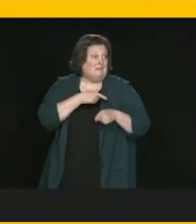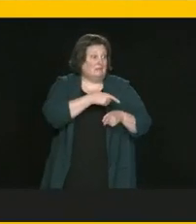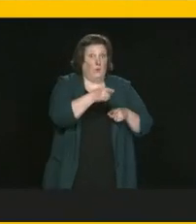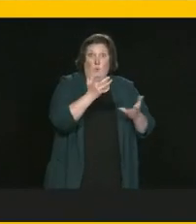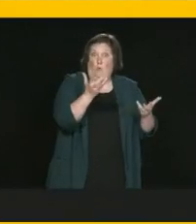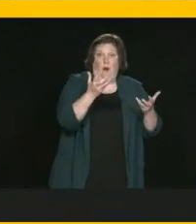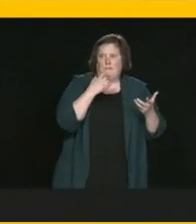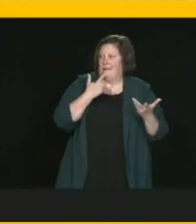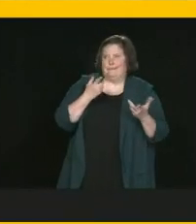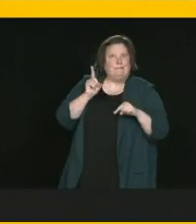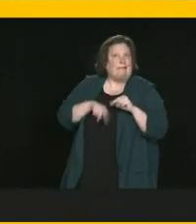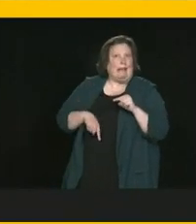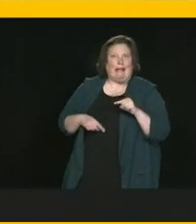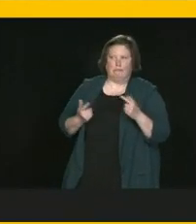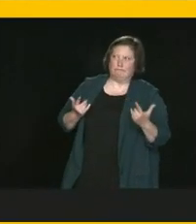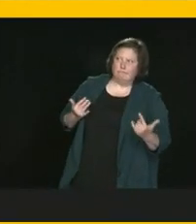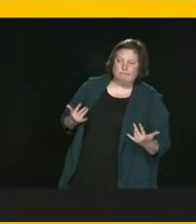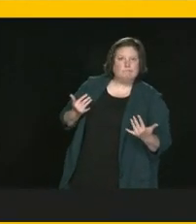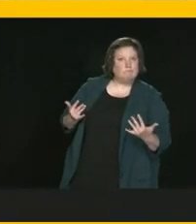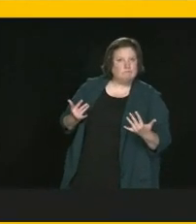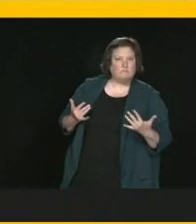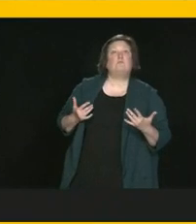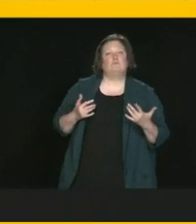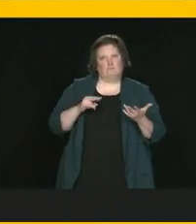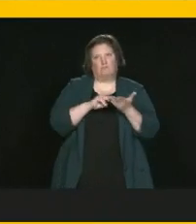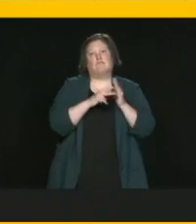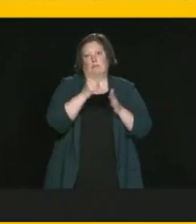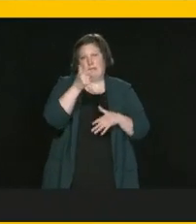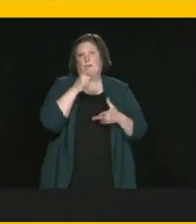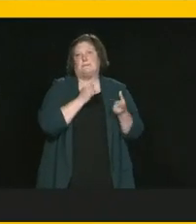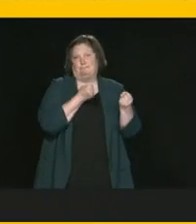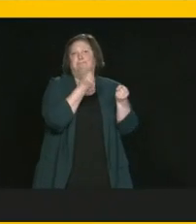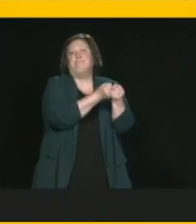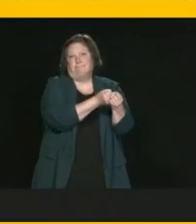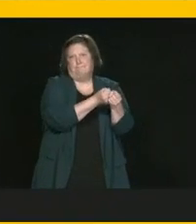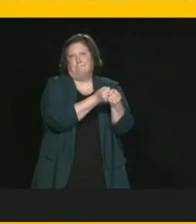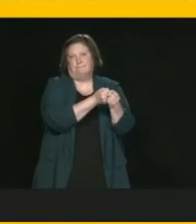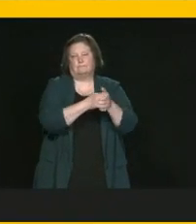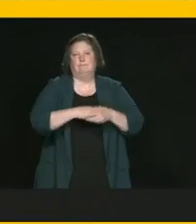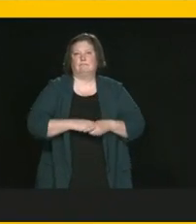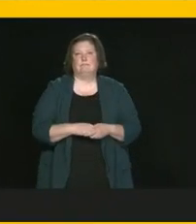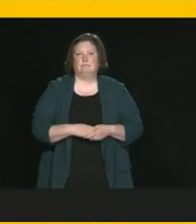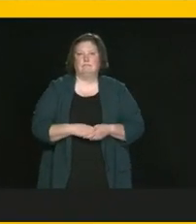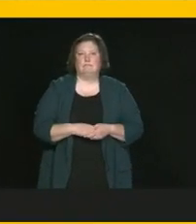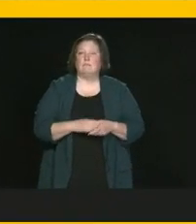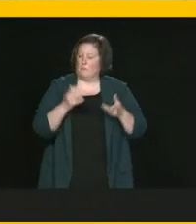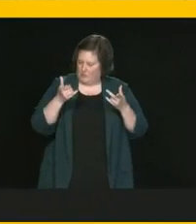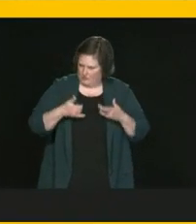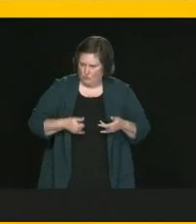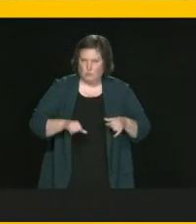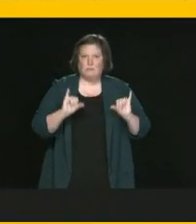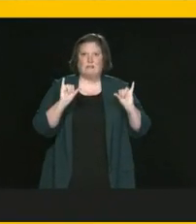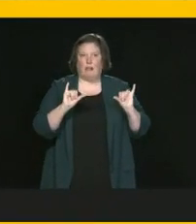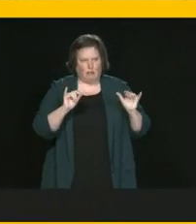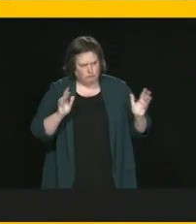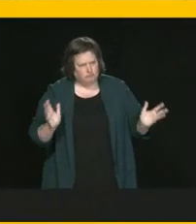we will continue to be there for them while seeking other ways of encouraging people who can return to work to do